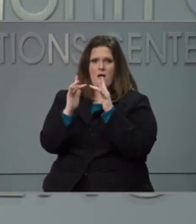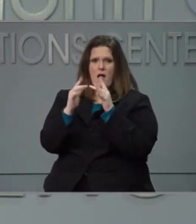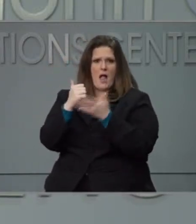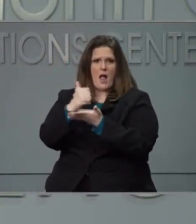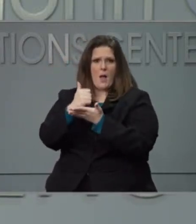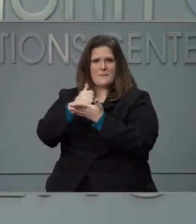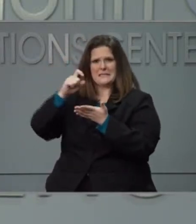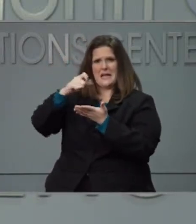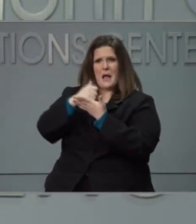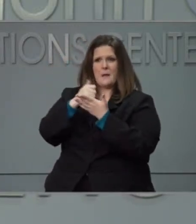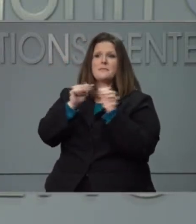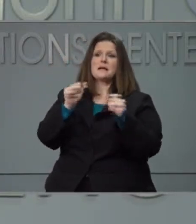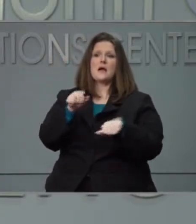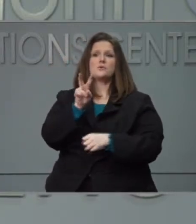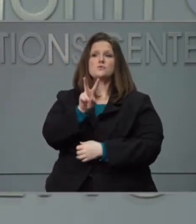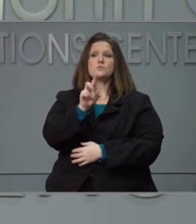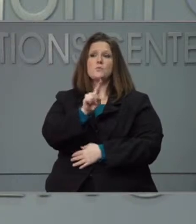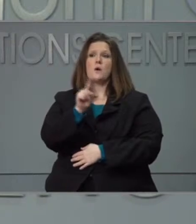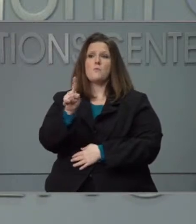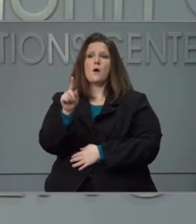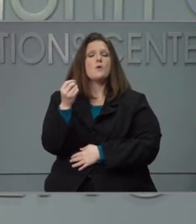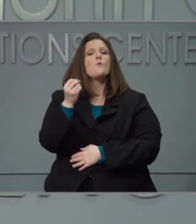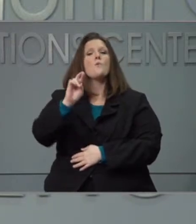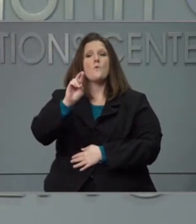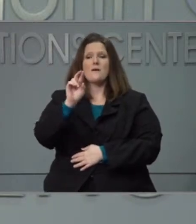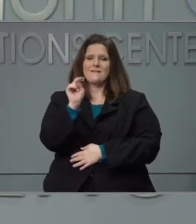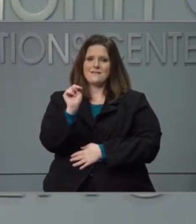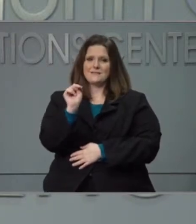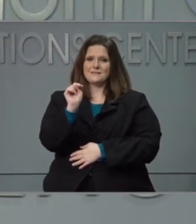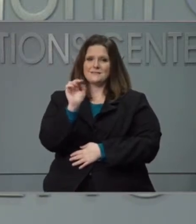211 or going to